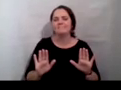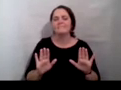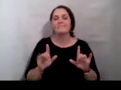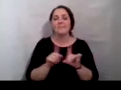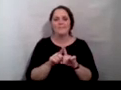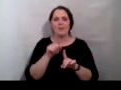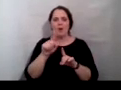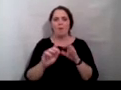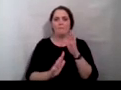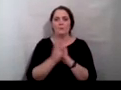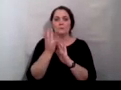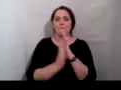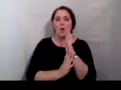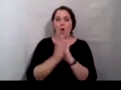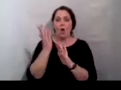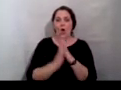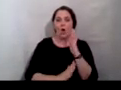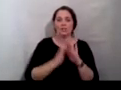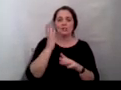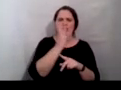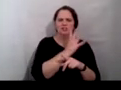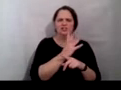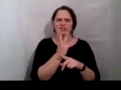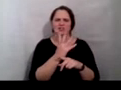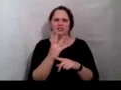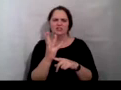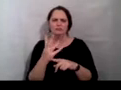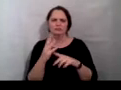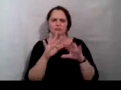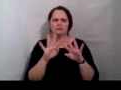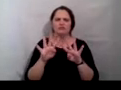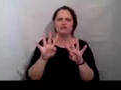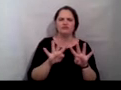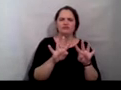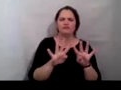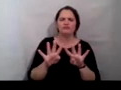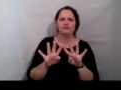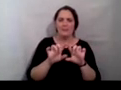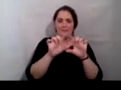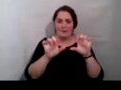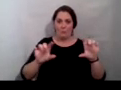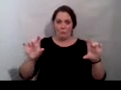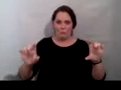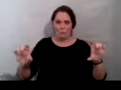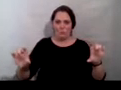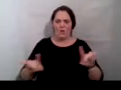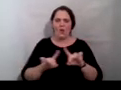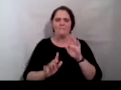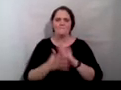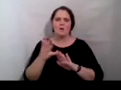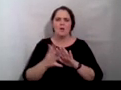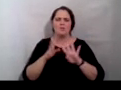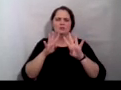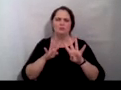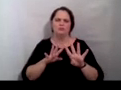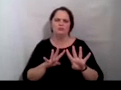know, it's almost like we can how this bushfire is building in the centre here and becomes this bushfire front as